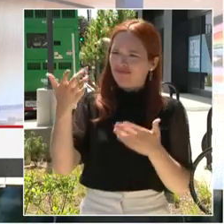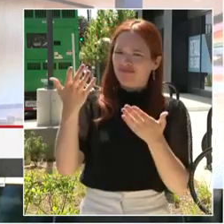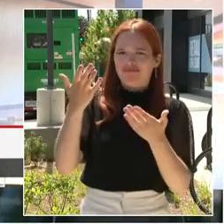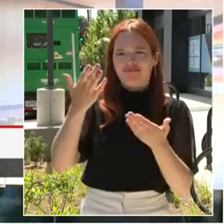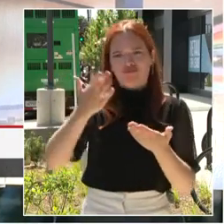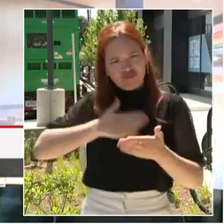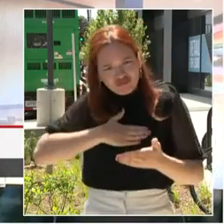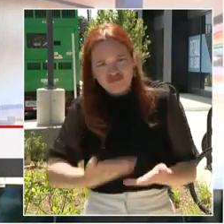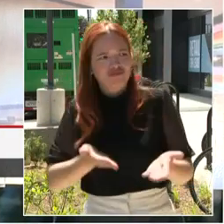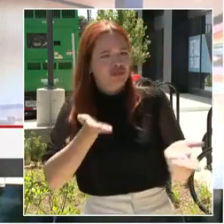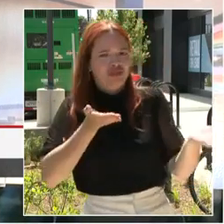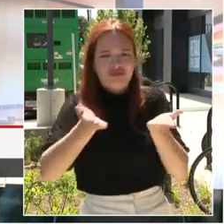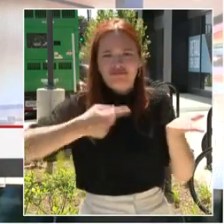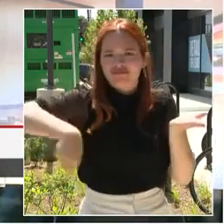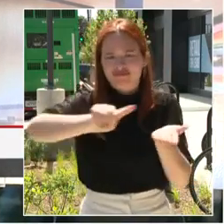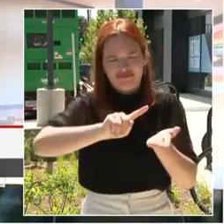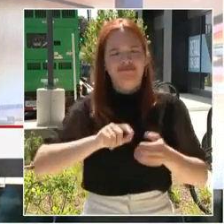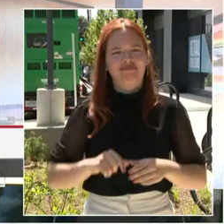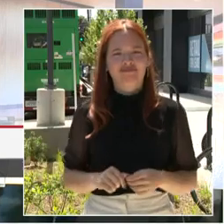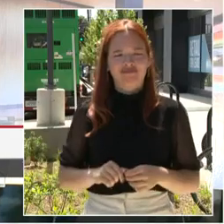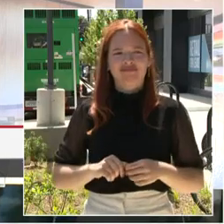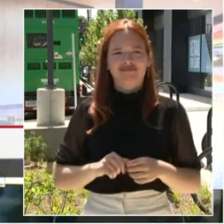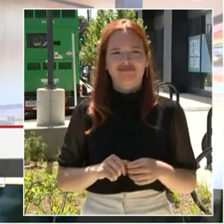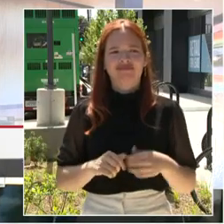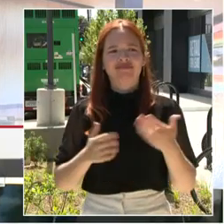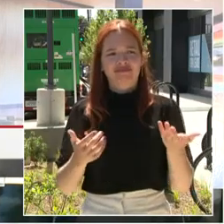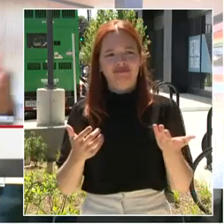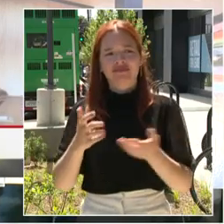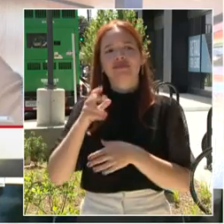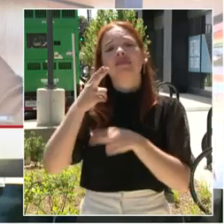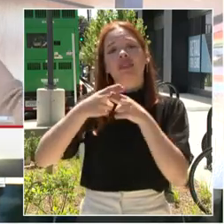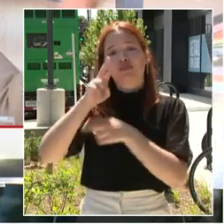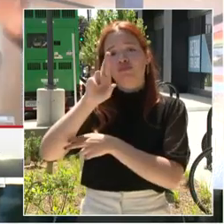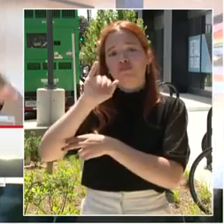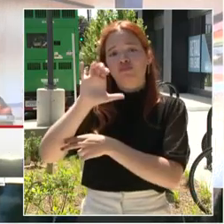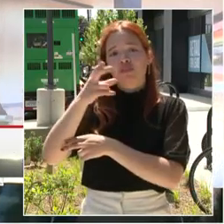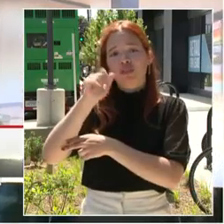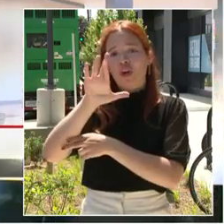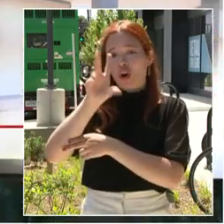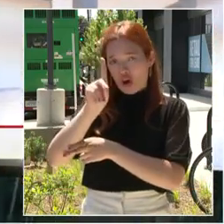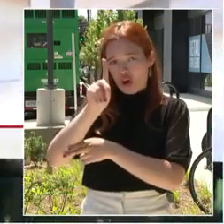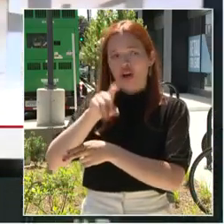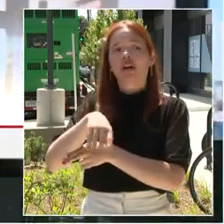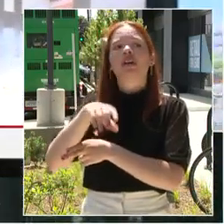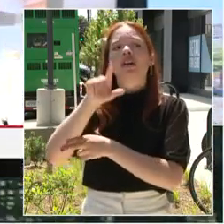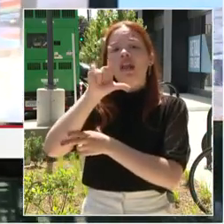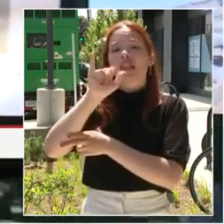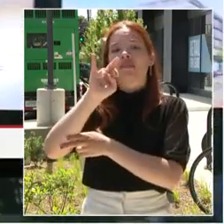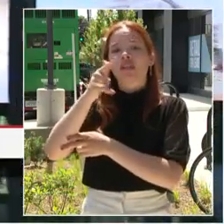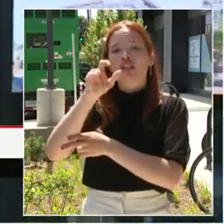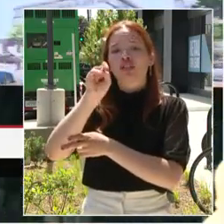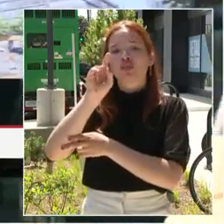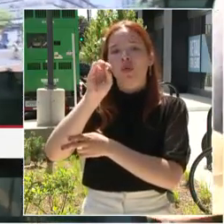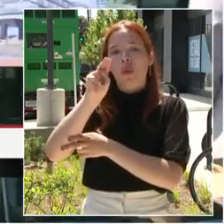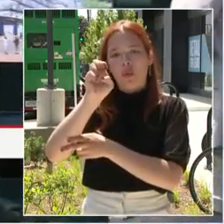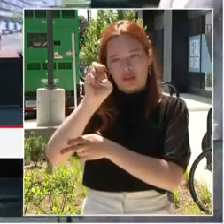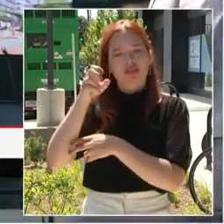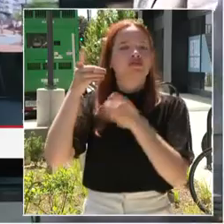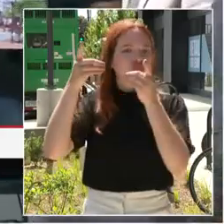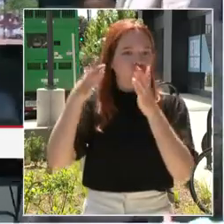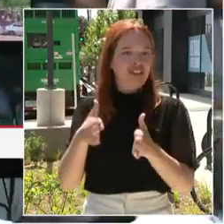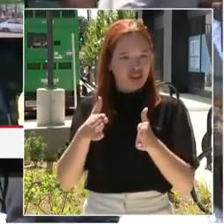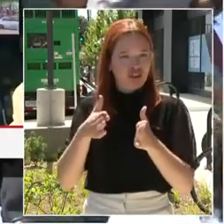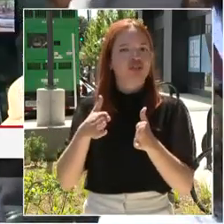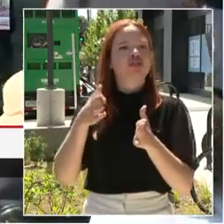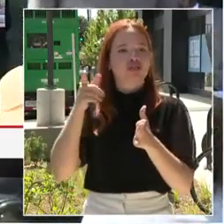that Richard Livingstone will be the next director of the mayor's office. Stand up, Richard, of the mayor's office on community